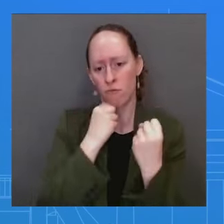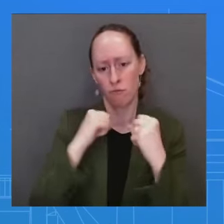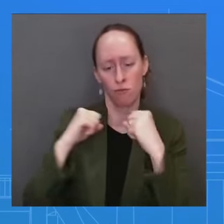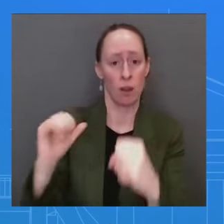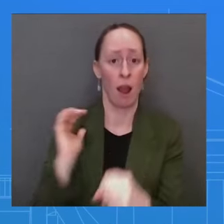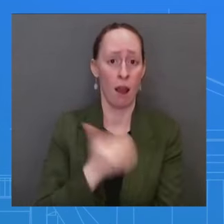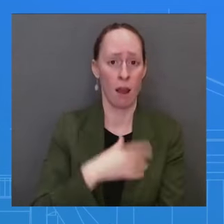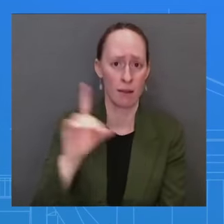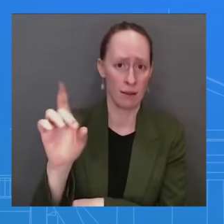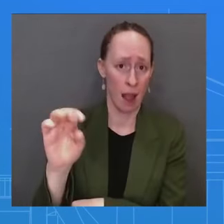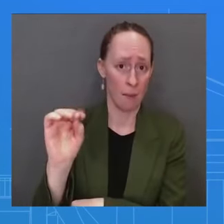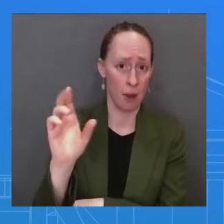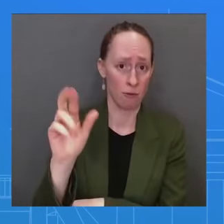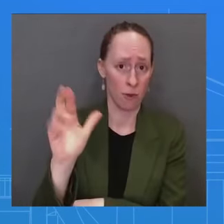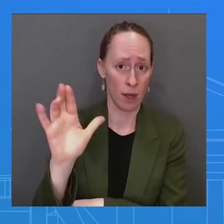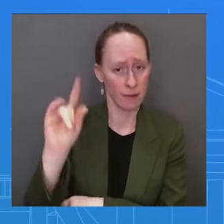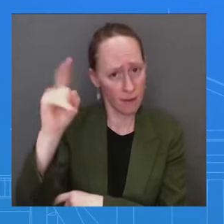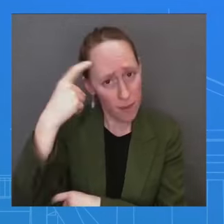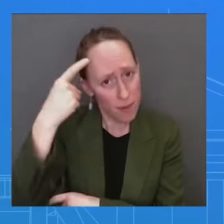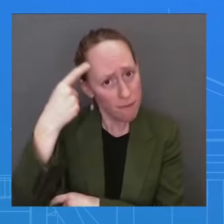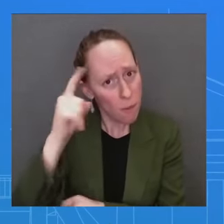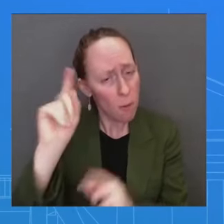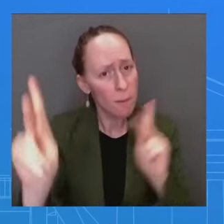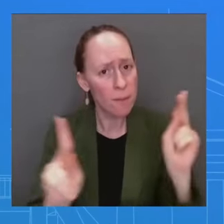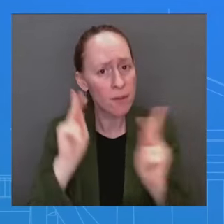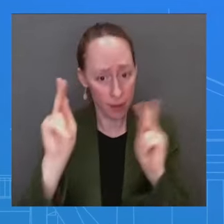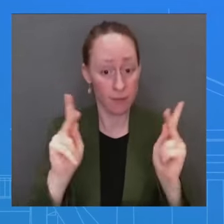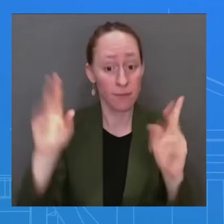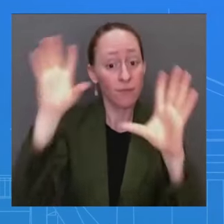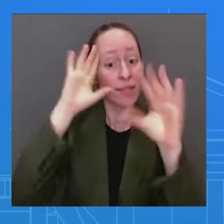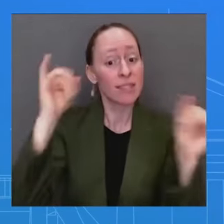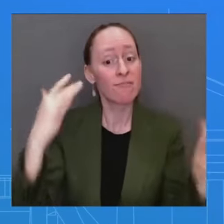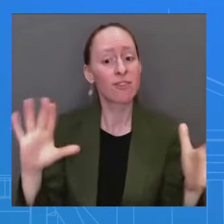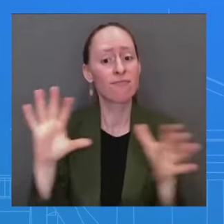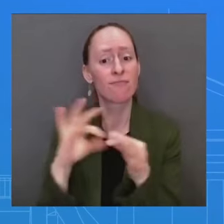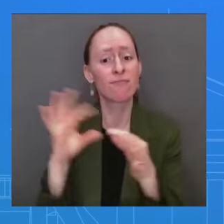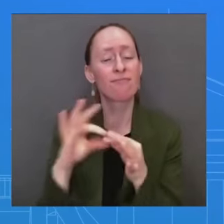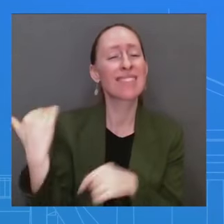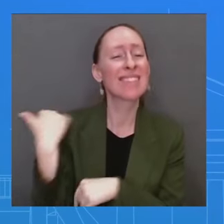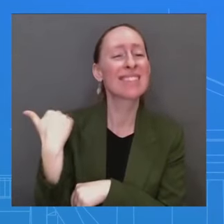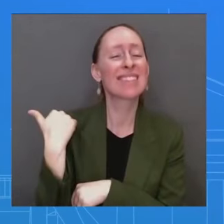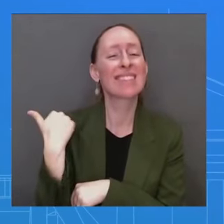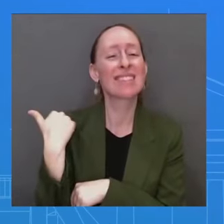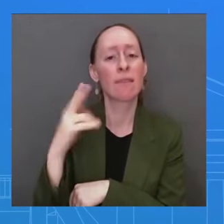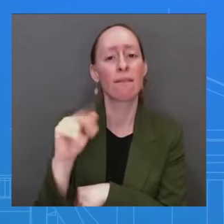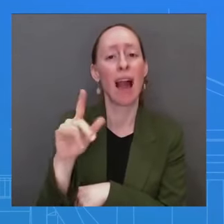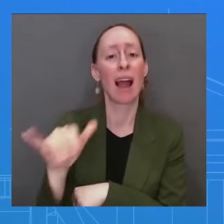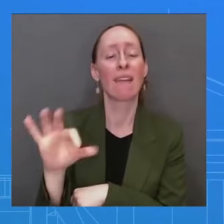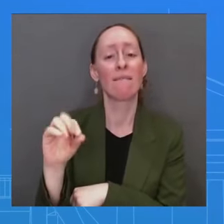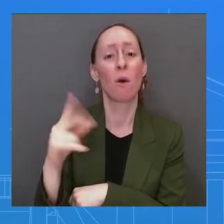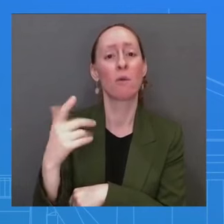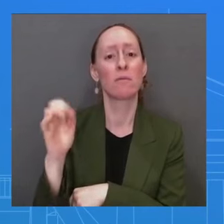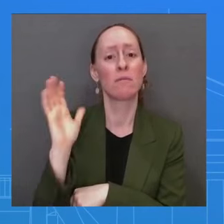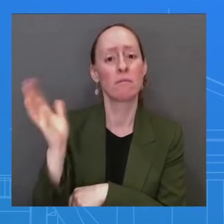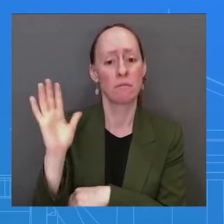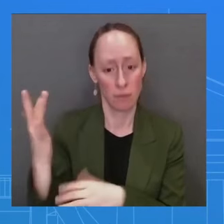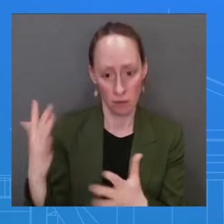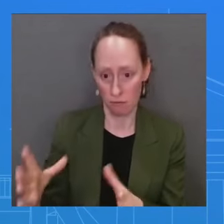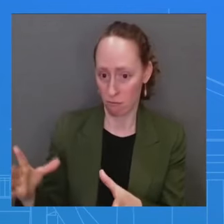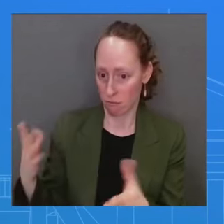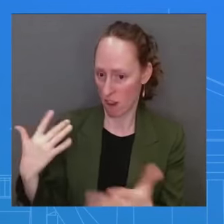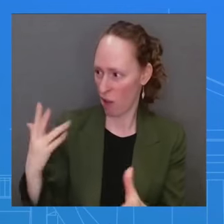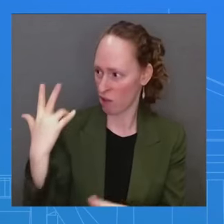in Valley Forge recently, but also many times during the past almost three years of his administration. So we're going to be steadfast